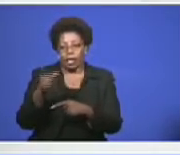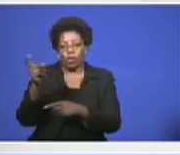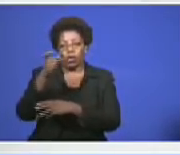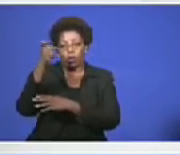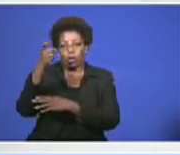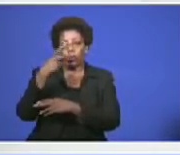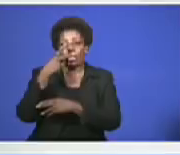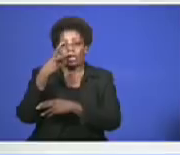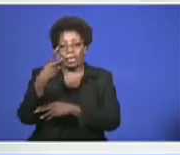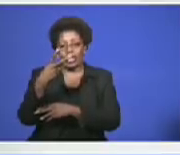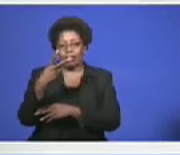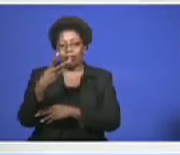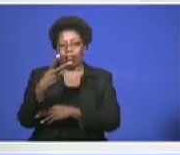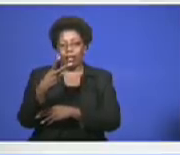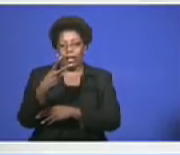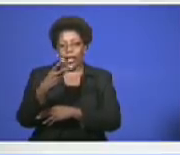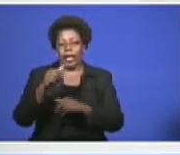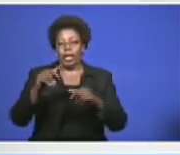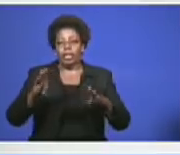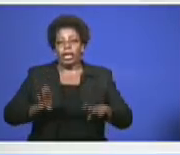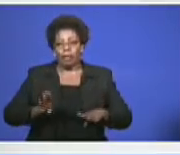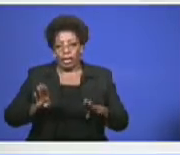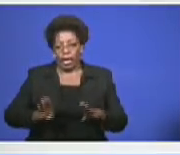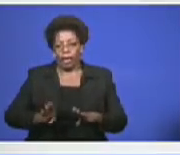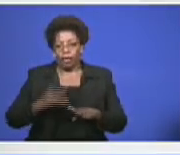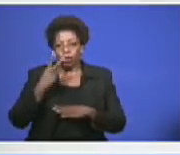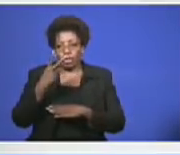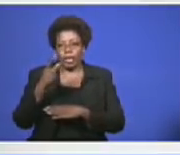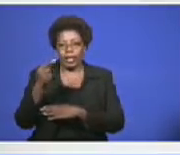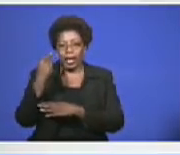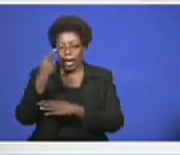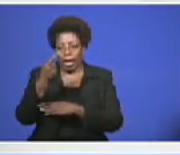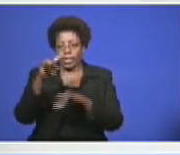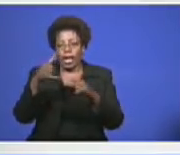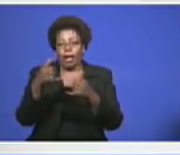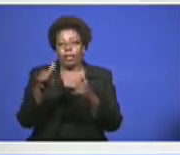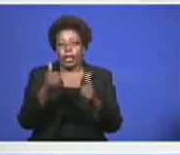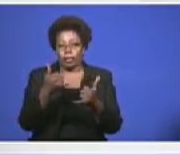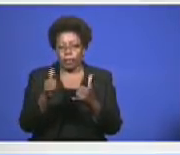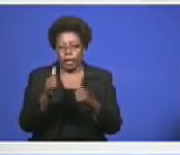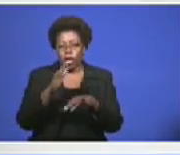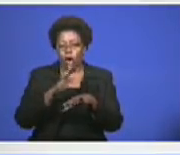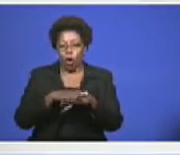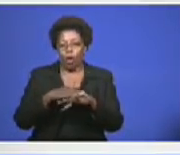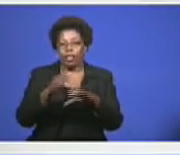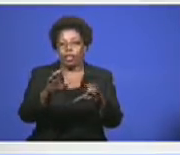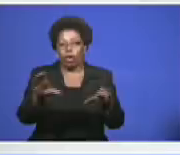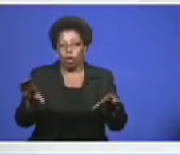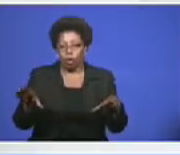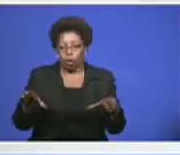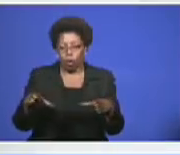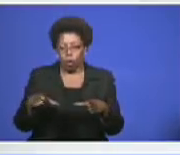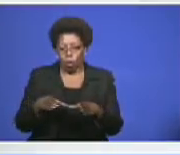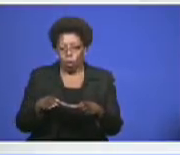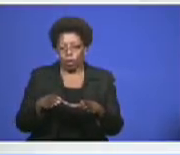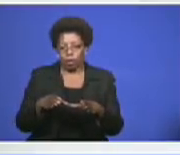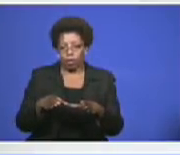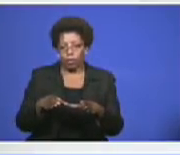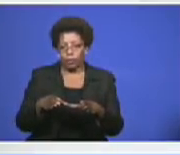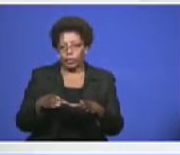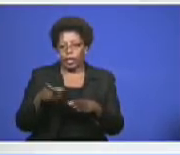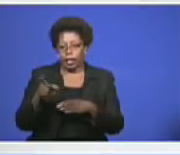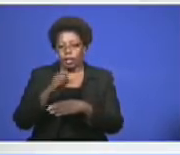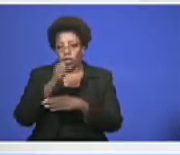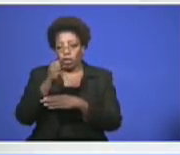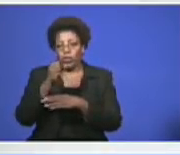can see the confidence in the guys' play. We can see it in their IQ of play on the basketball court. So we're confident that